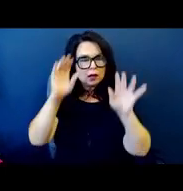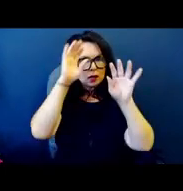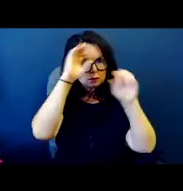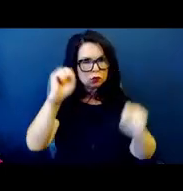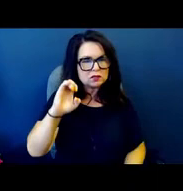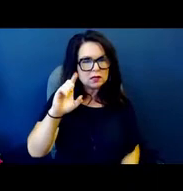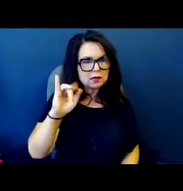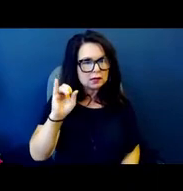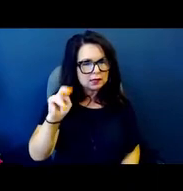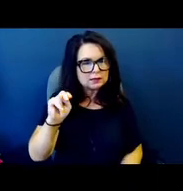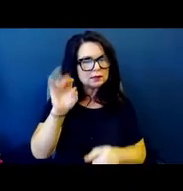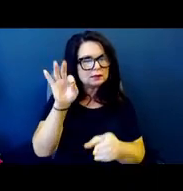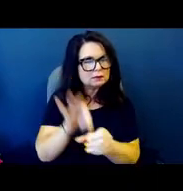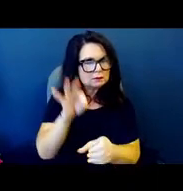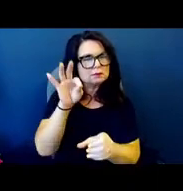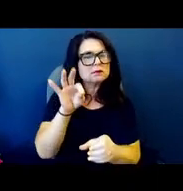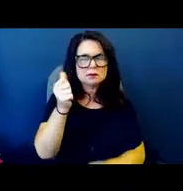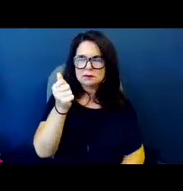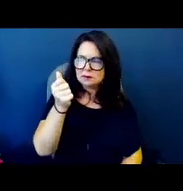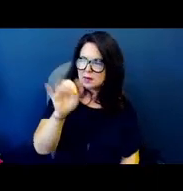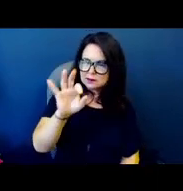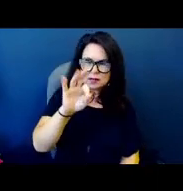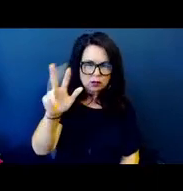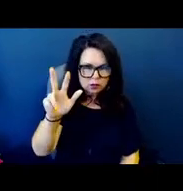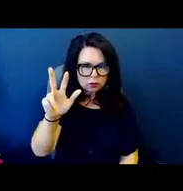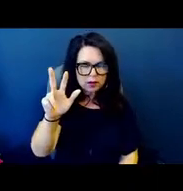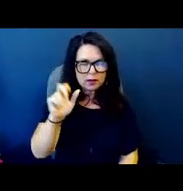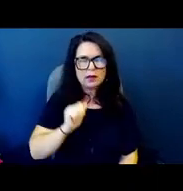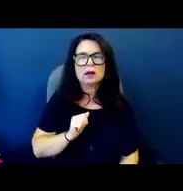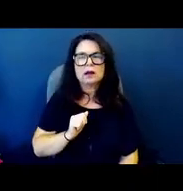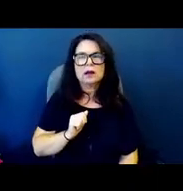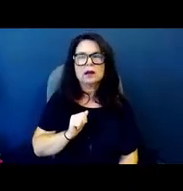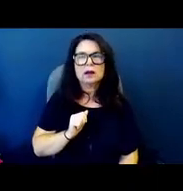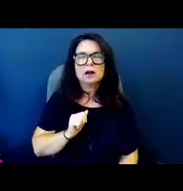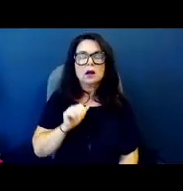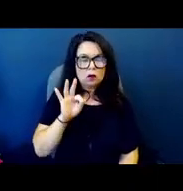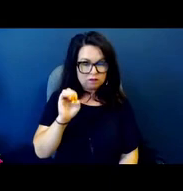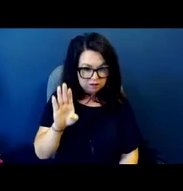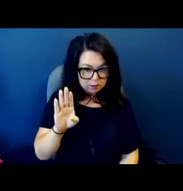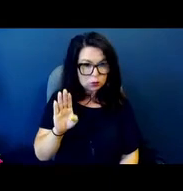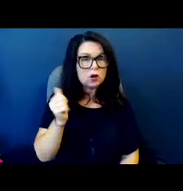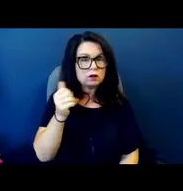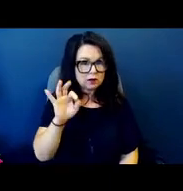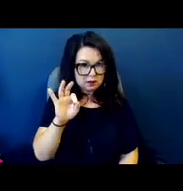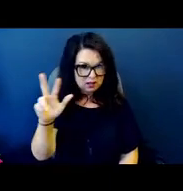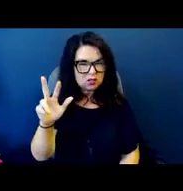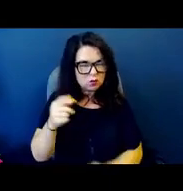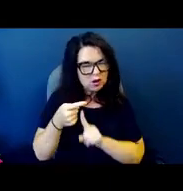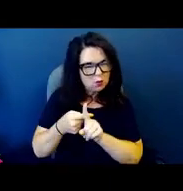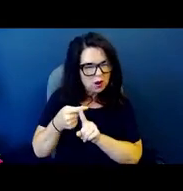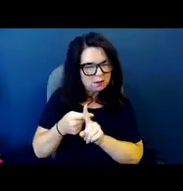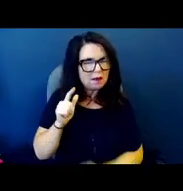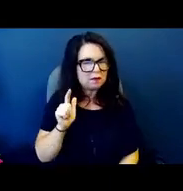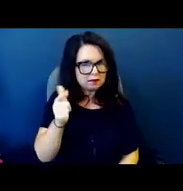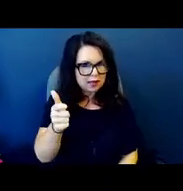1993, and about 1 month after, in February of 1993, my mom got